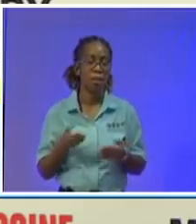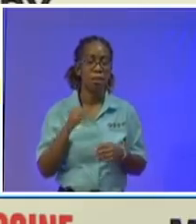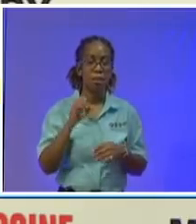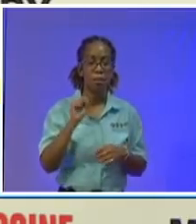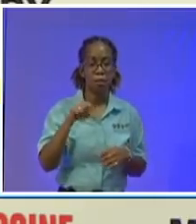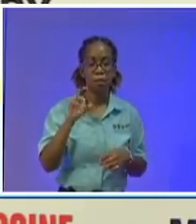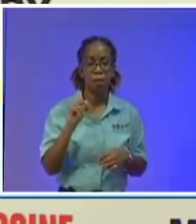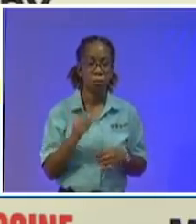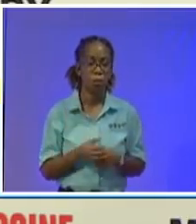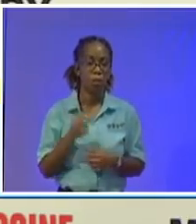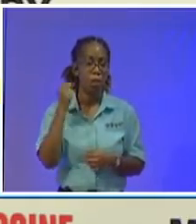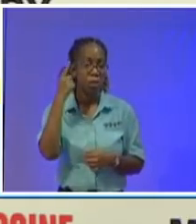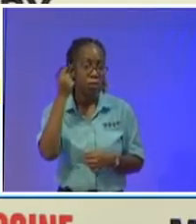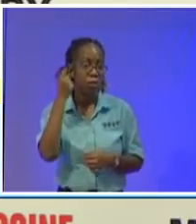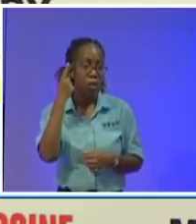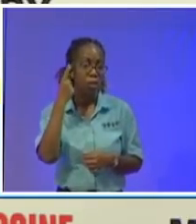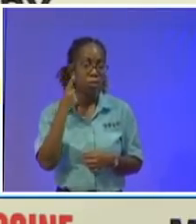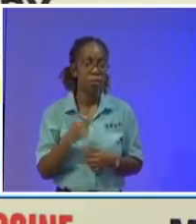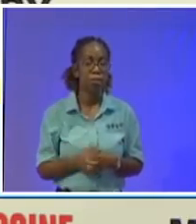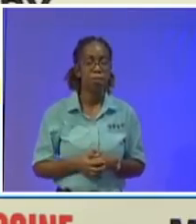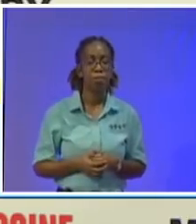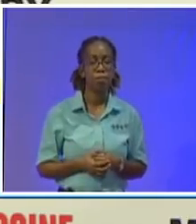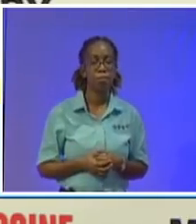From TGT?